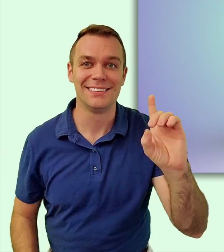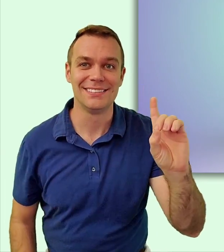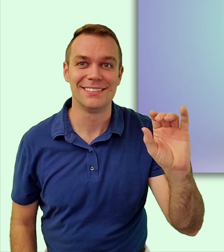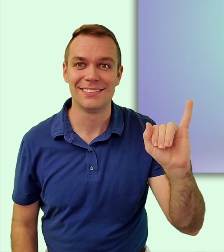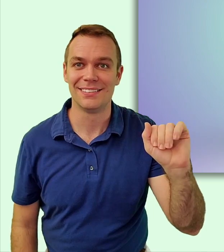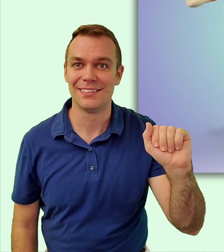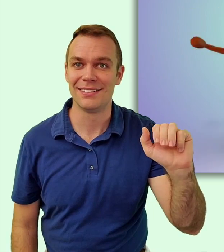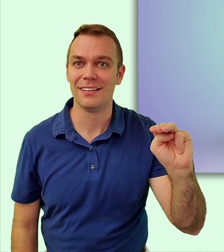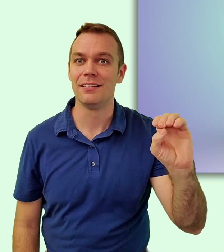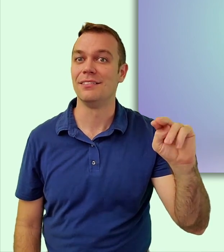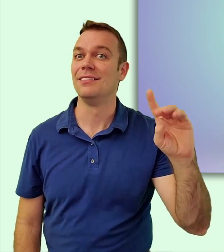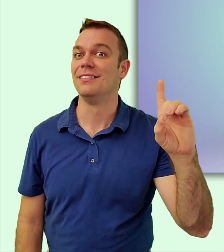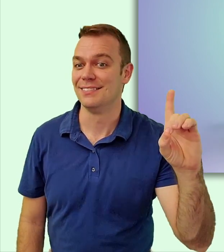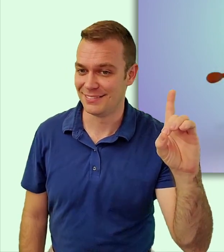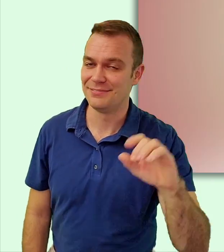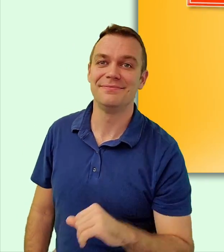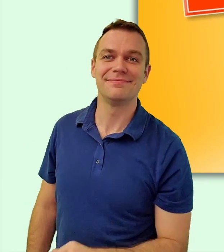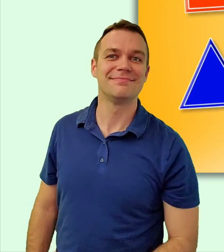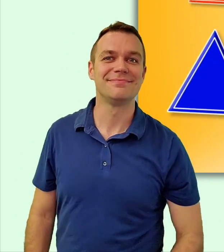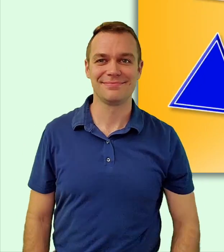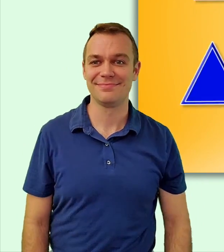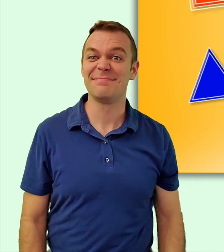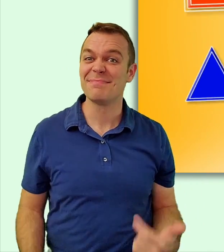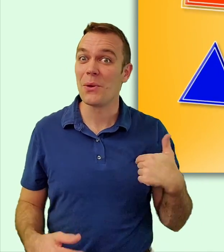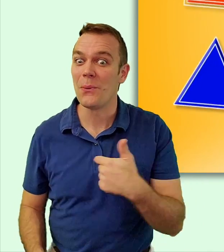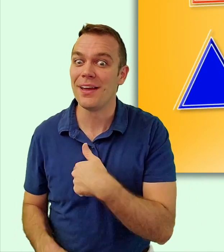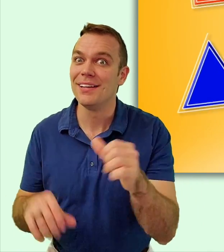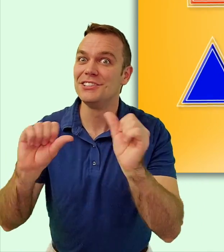a diamond, I'm a diamond.